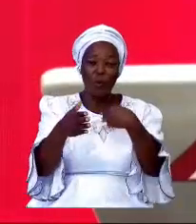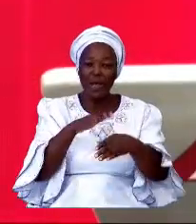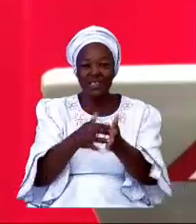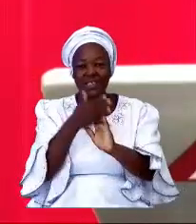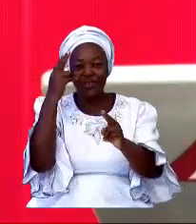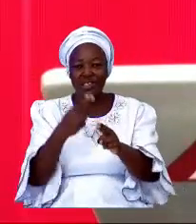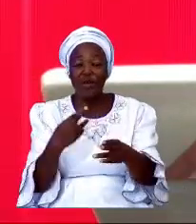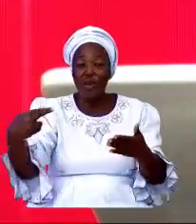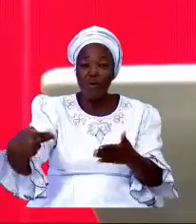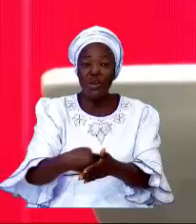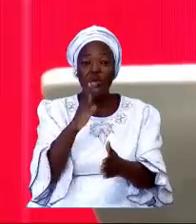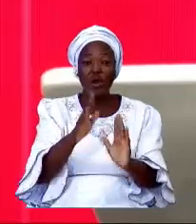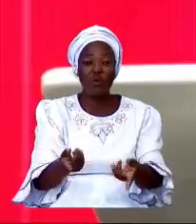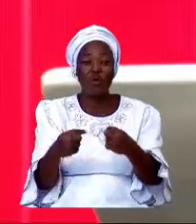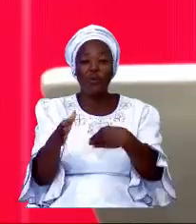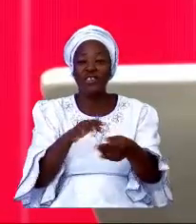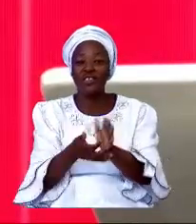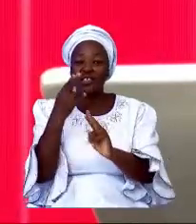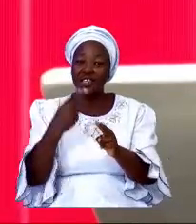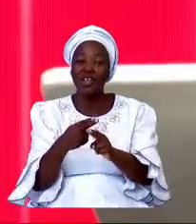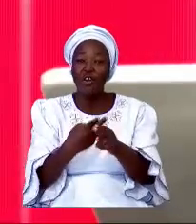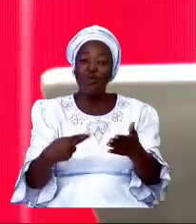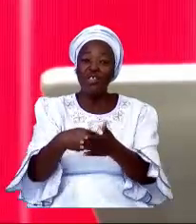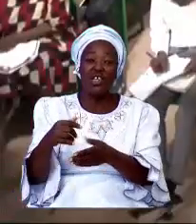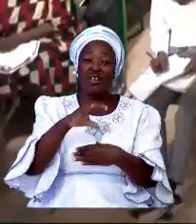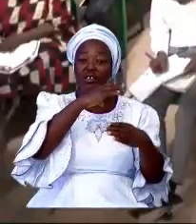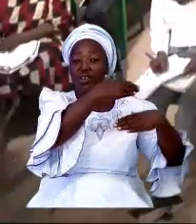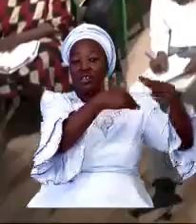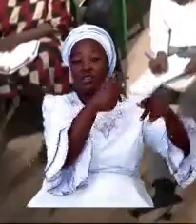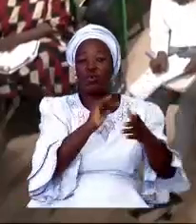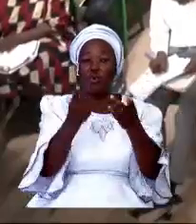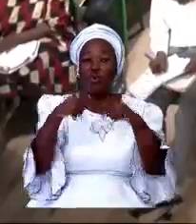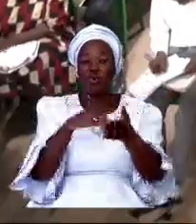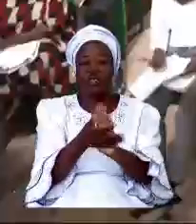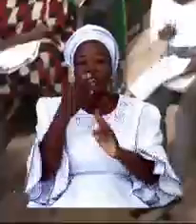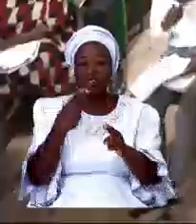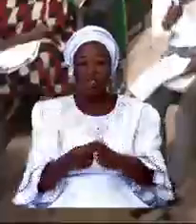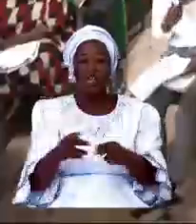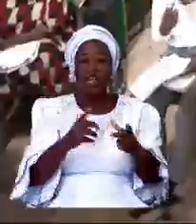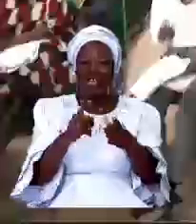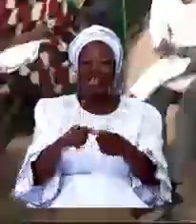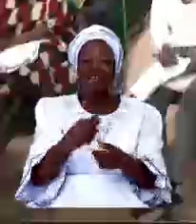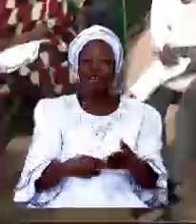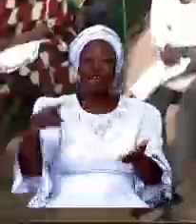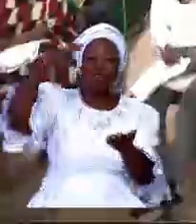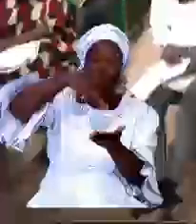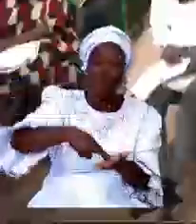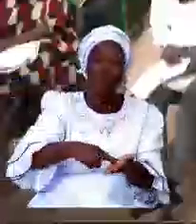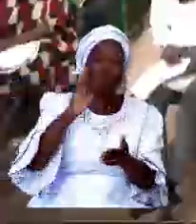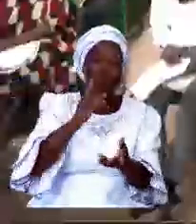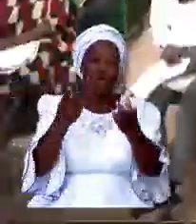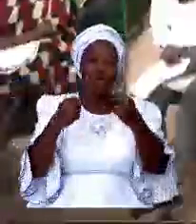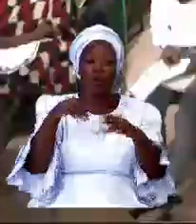come back. Restoration will come. Renewal will come. Regeneration will